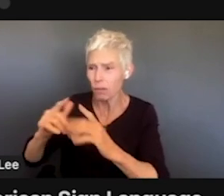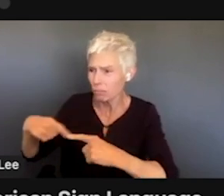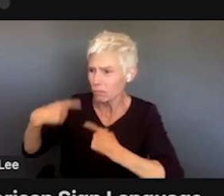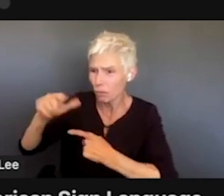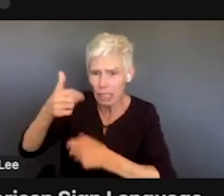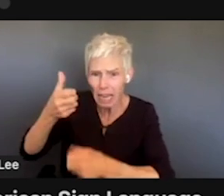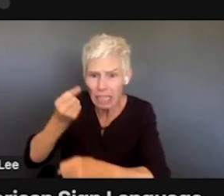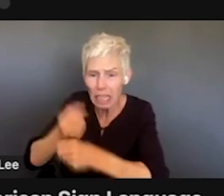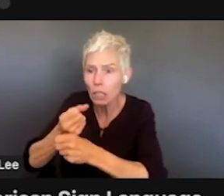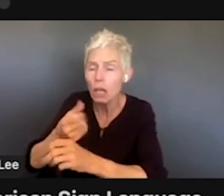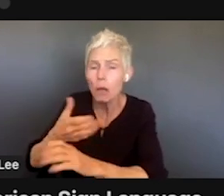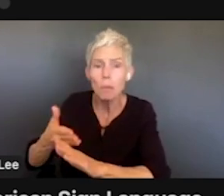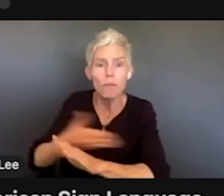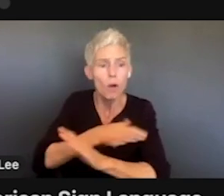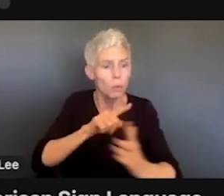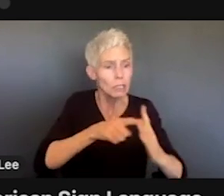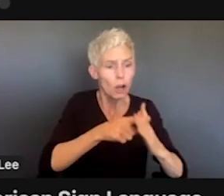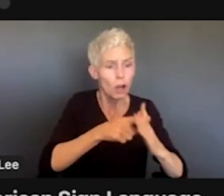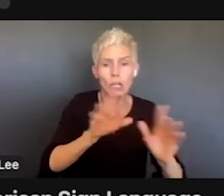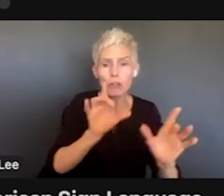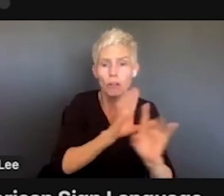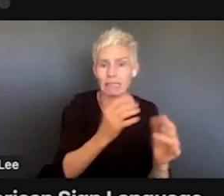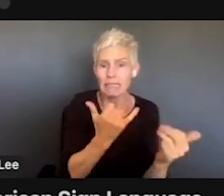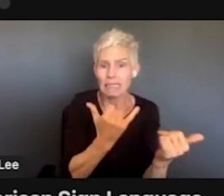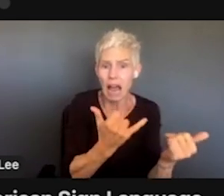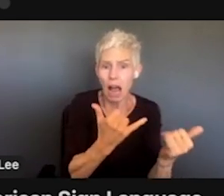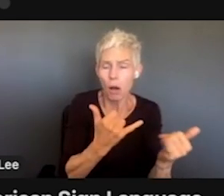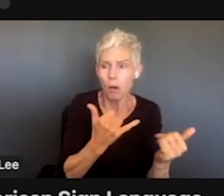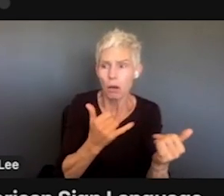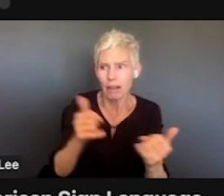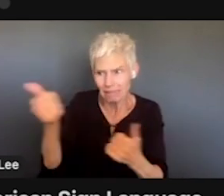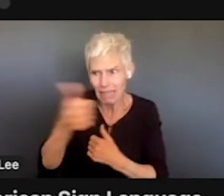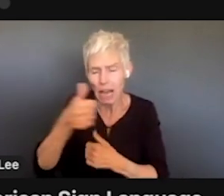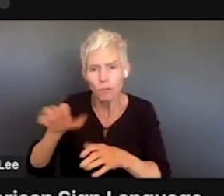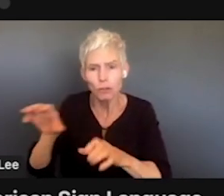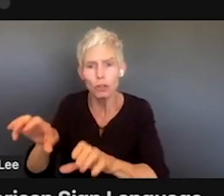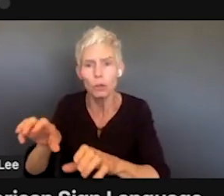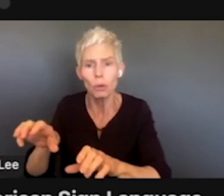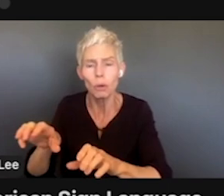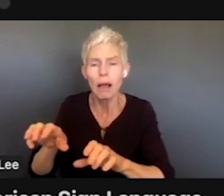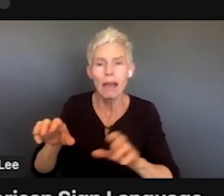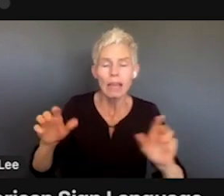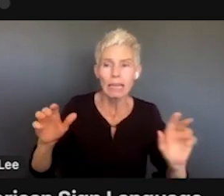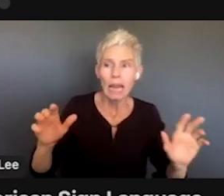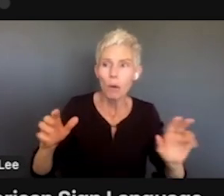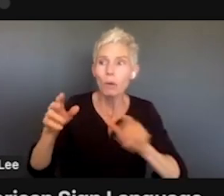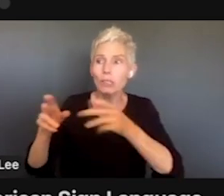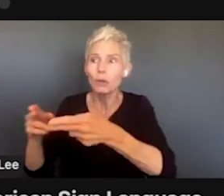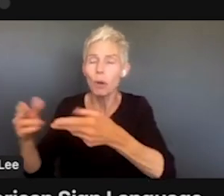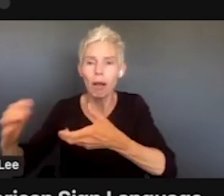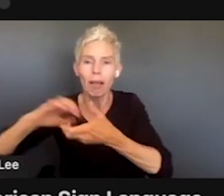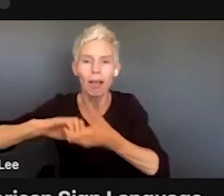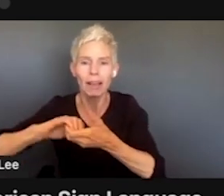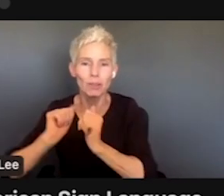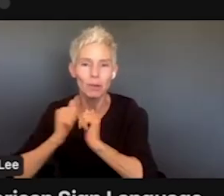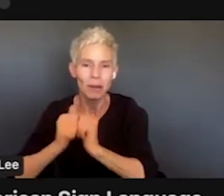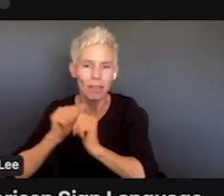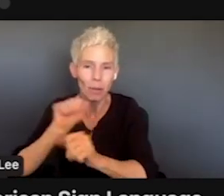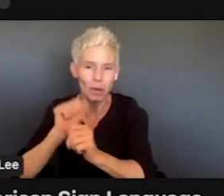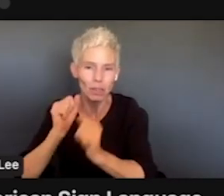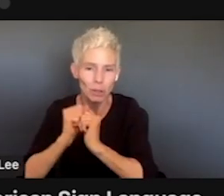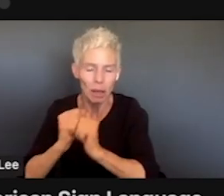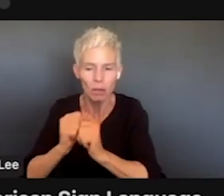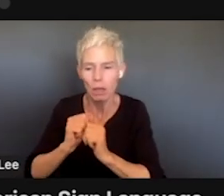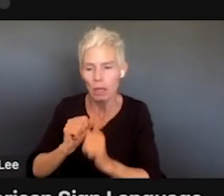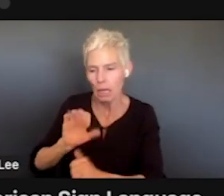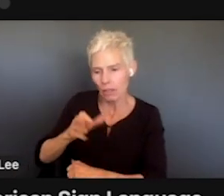They're doing that on their own in their community. And then we come alongside and work together in this. Now, there's a question in the chat from